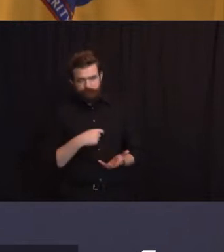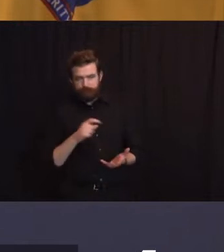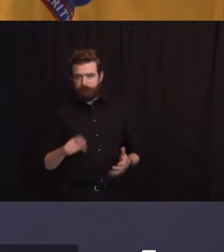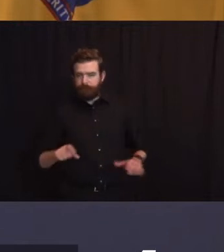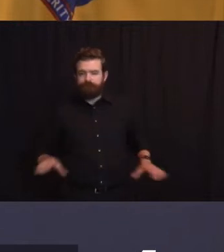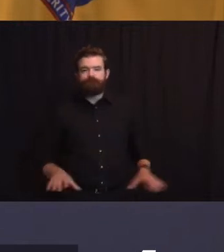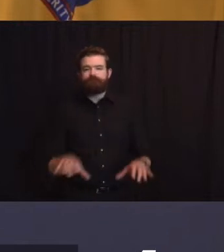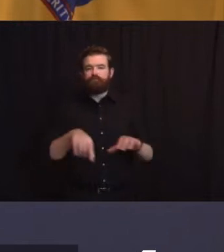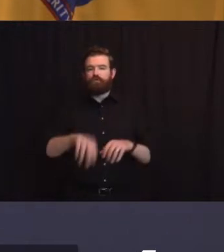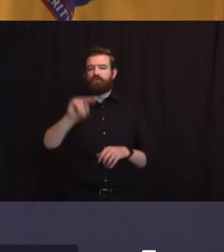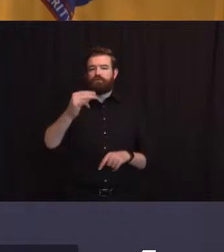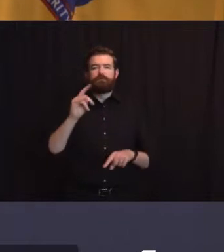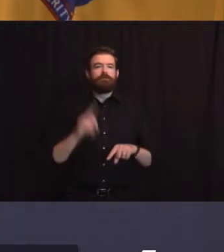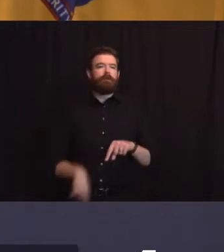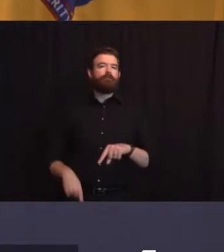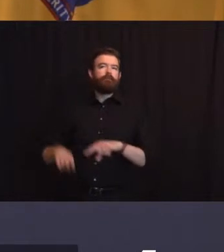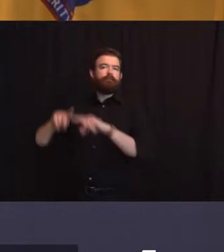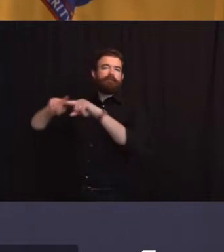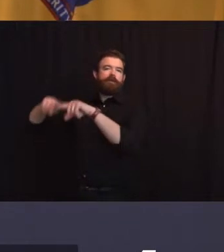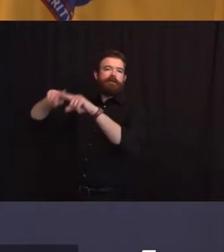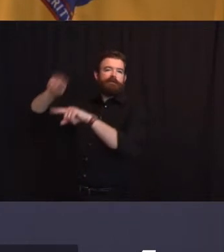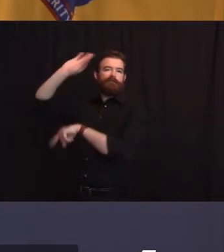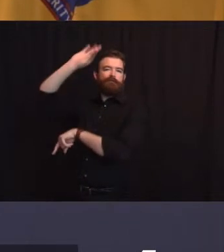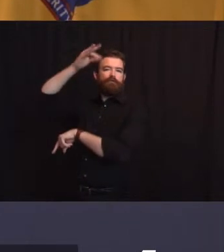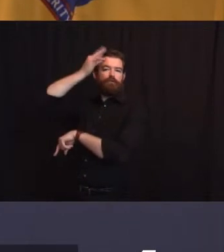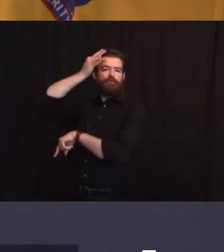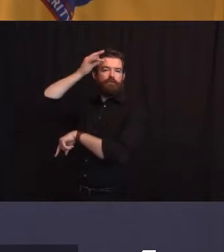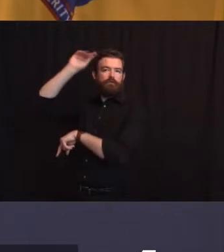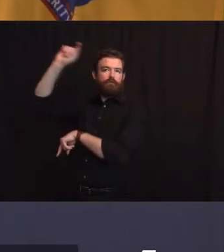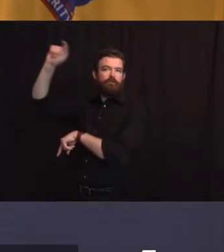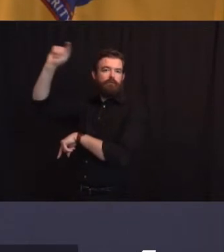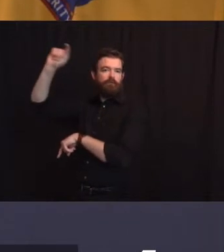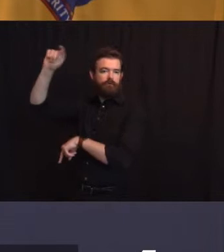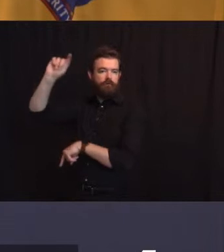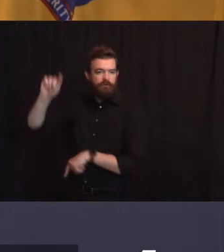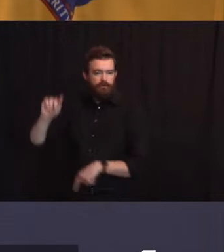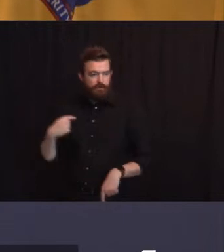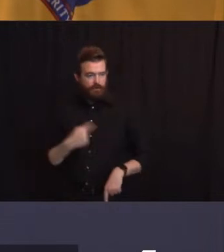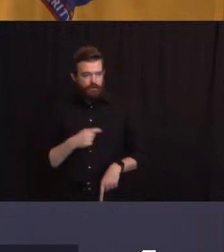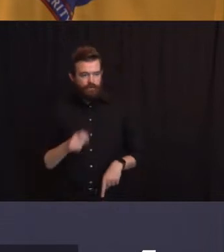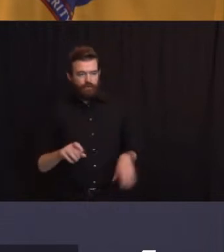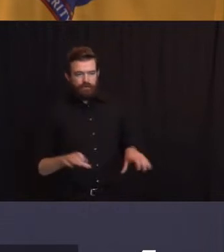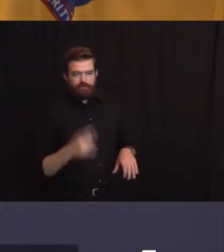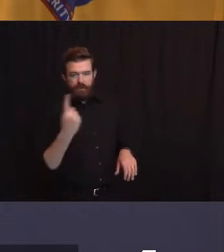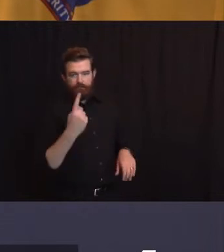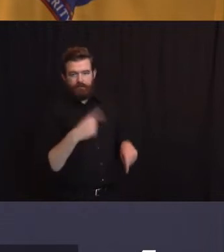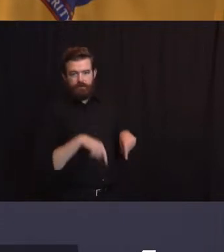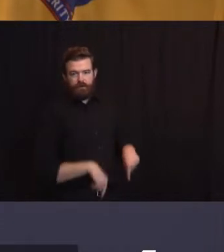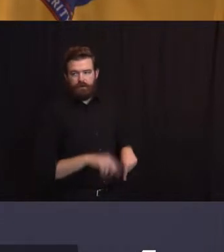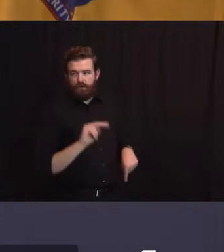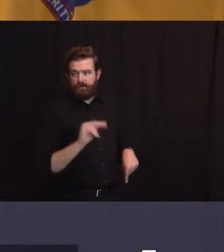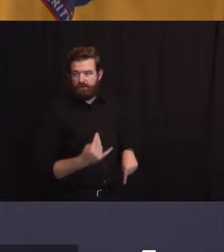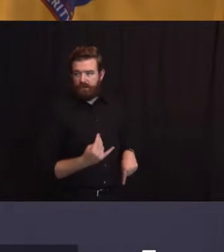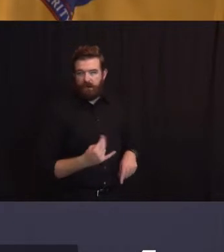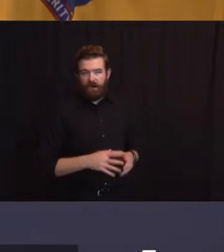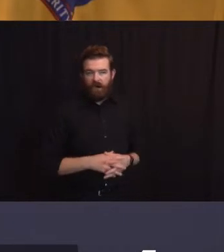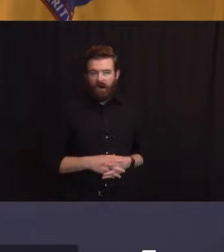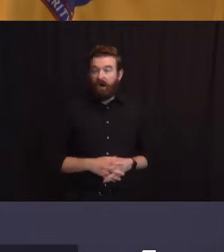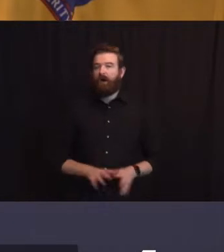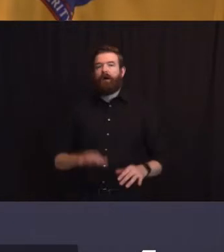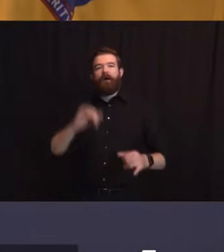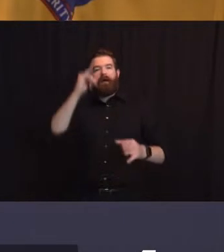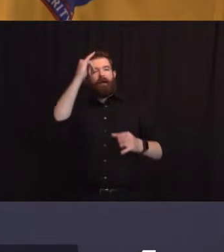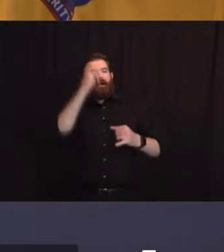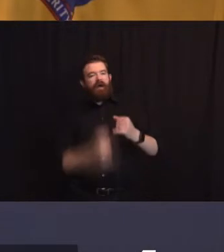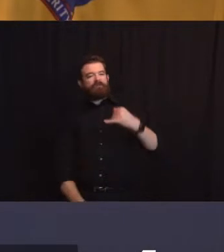rely on this federal Supreme Court for that. So thank you. Nikita, last but not least, good afternoon.